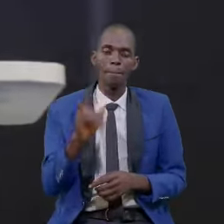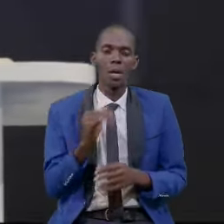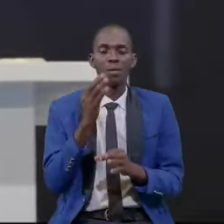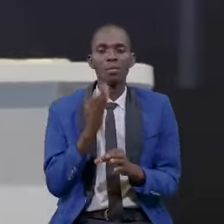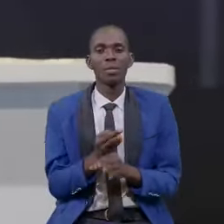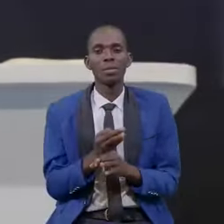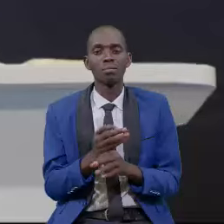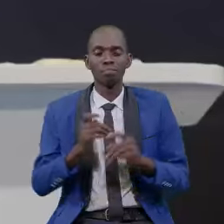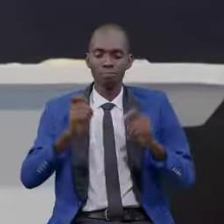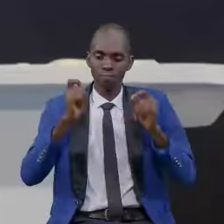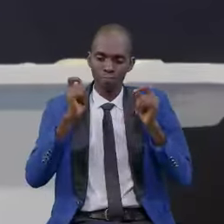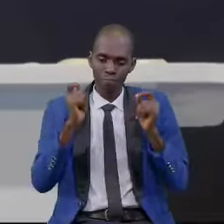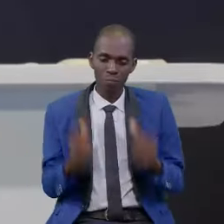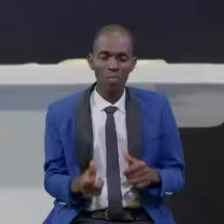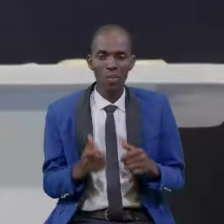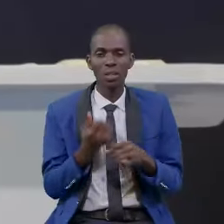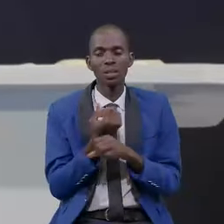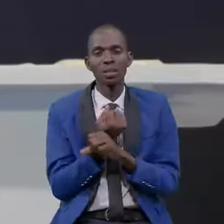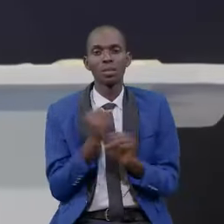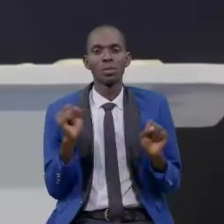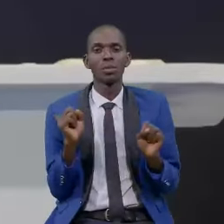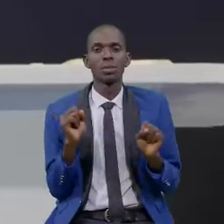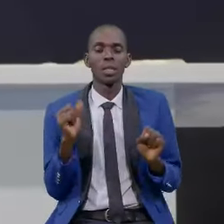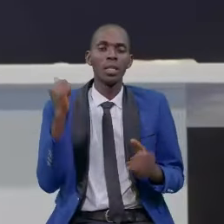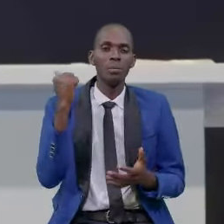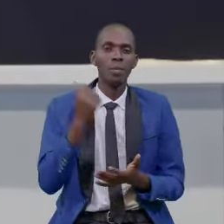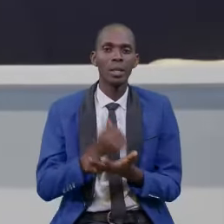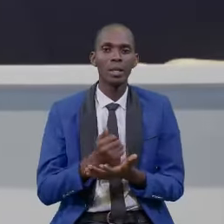Instantaneous salvation. Amen. Amen.